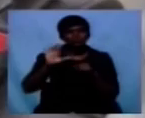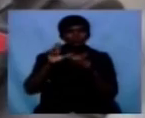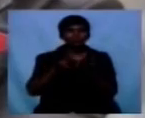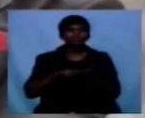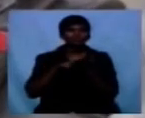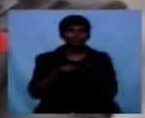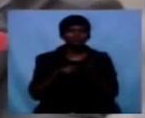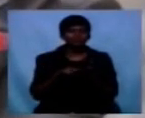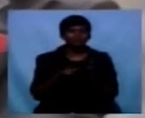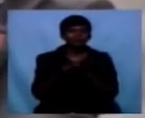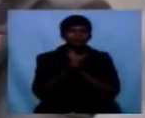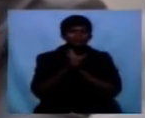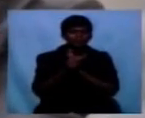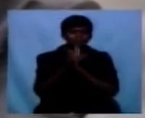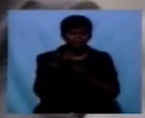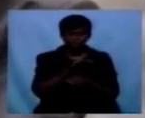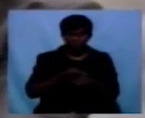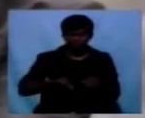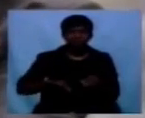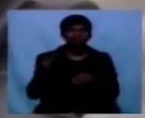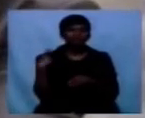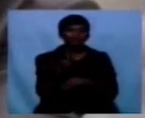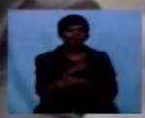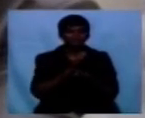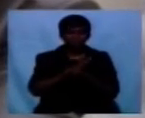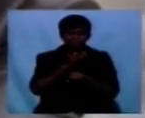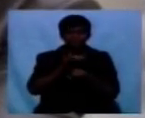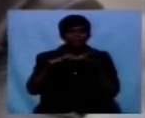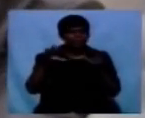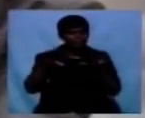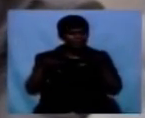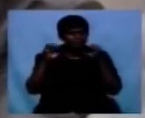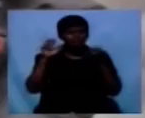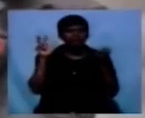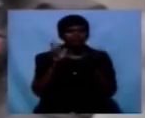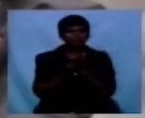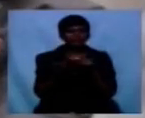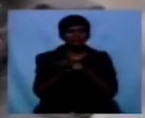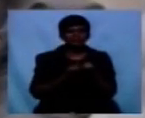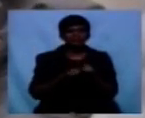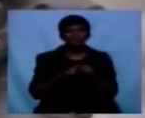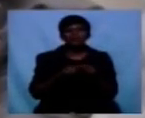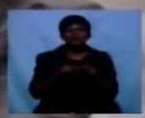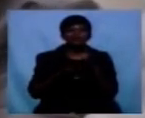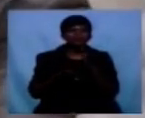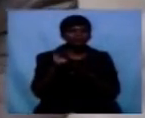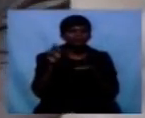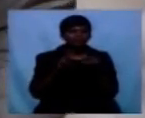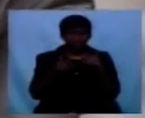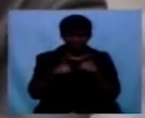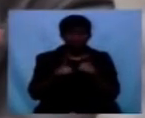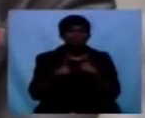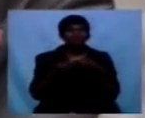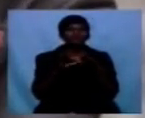representatives, leaders, the members of parliament and councillors, once cabinet approve, then we'll find the investor who will tell him we have a prime